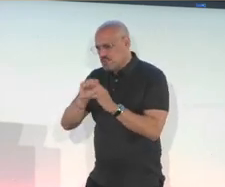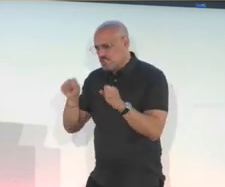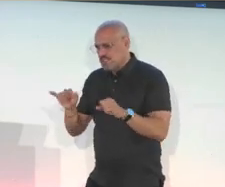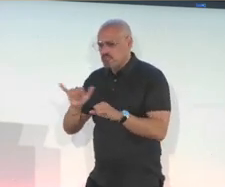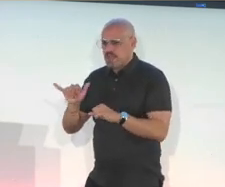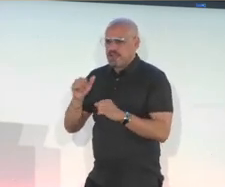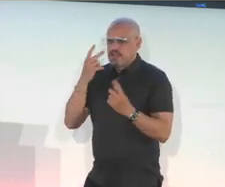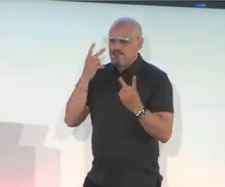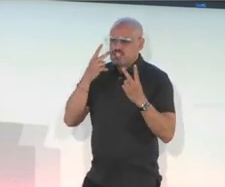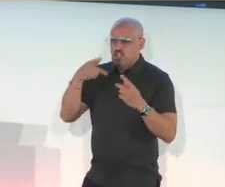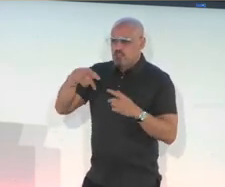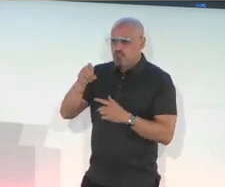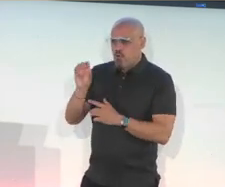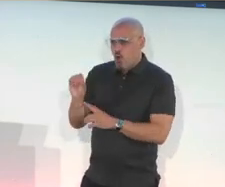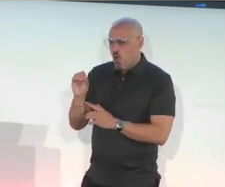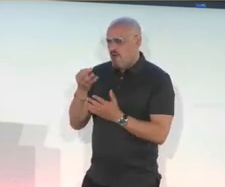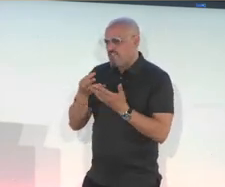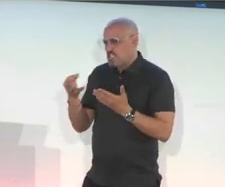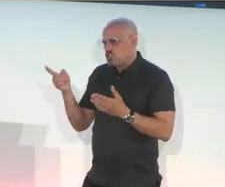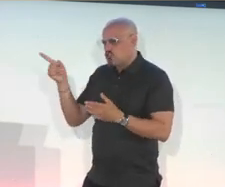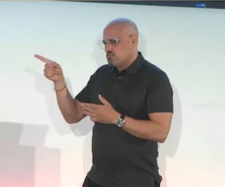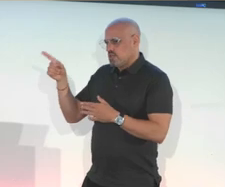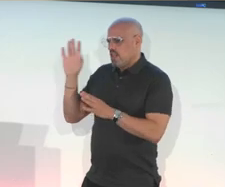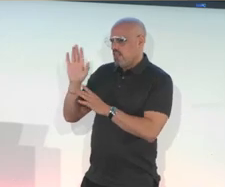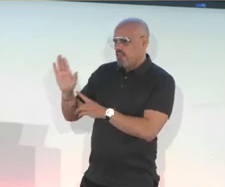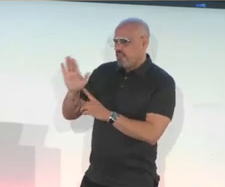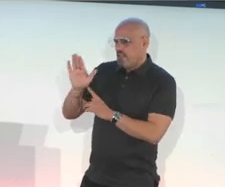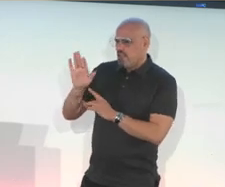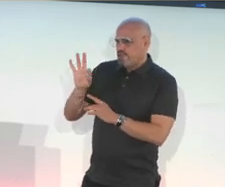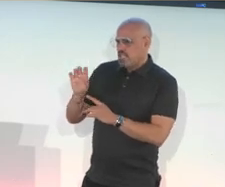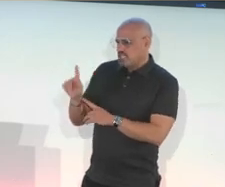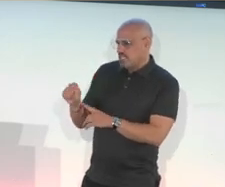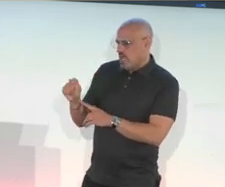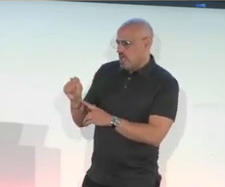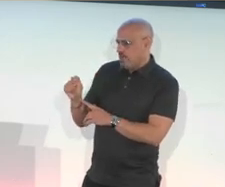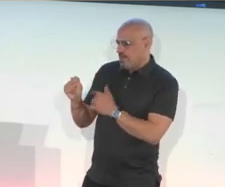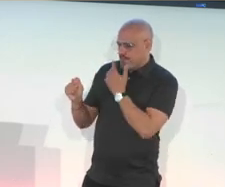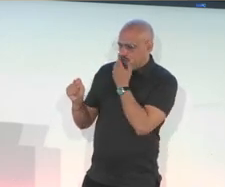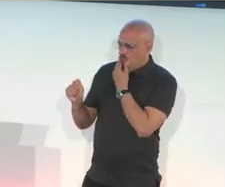Pro featured on their FaceTime